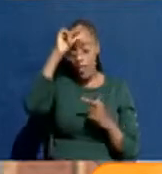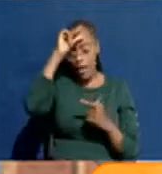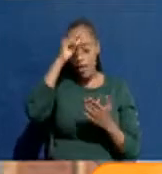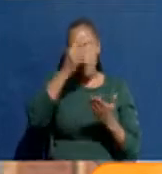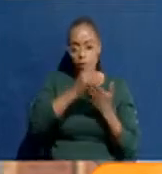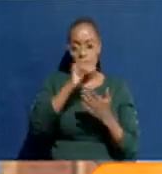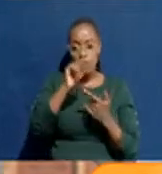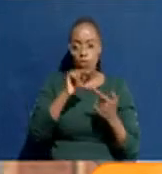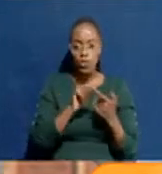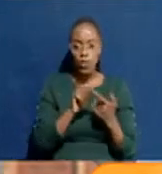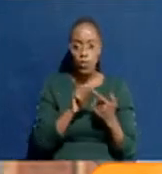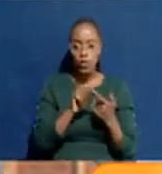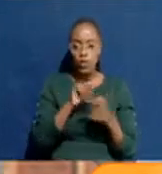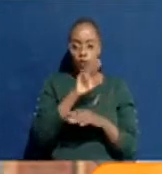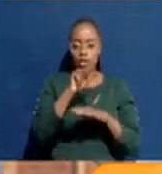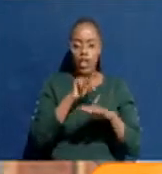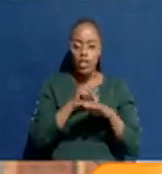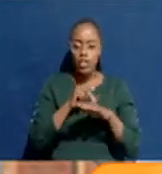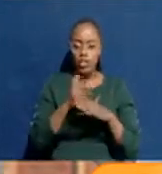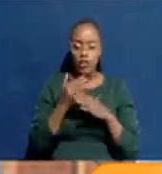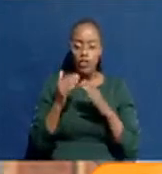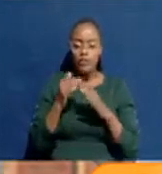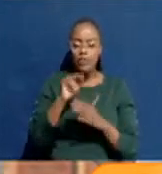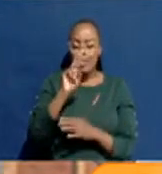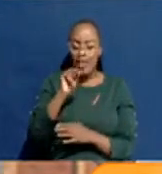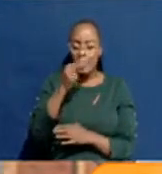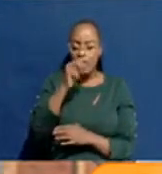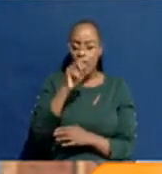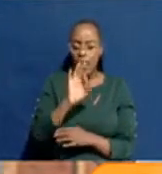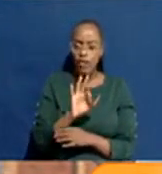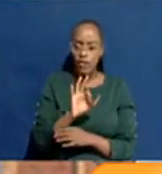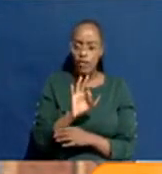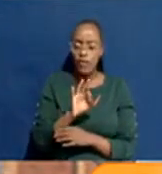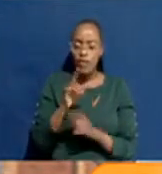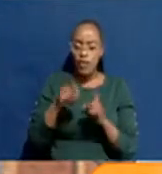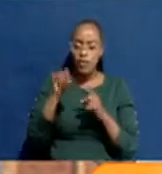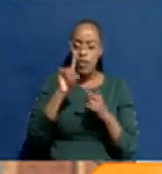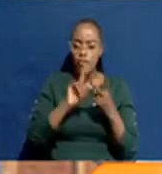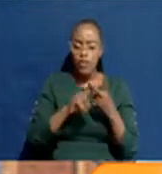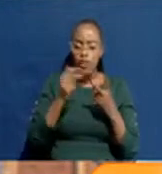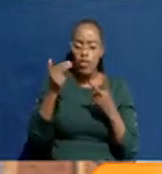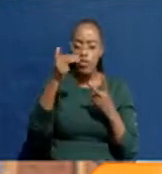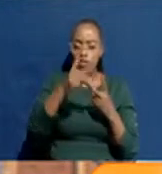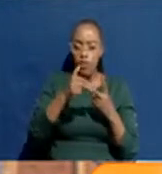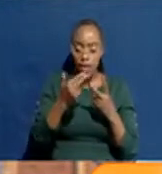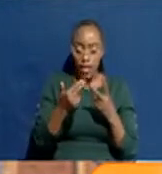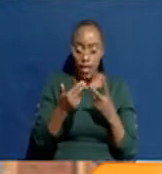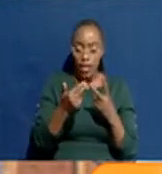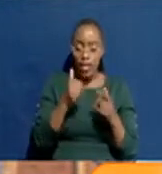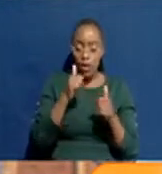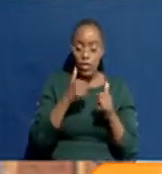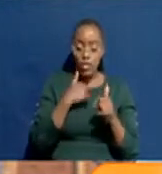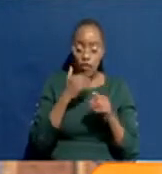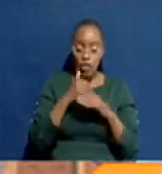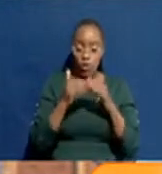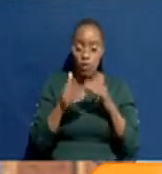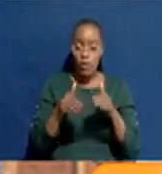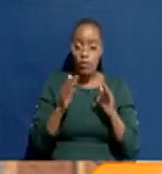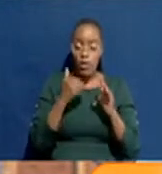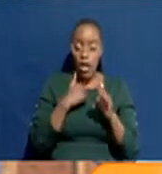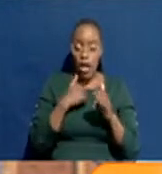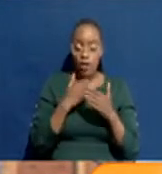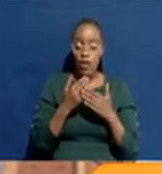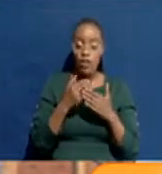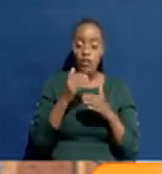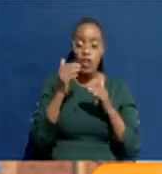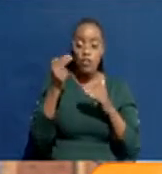we have National Housing Insurance Fund just about to go up. We have a fuel levy to build roads. We have a railway levy to